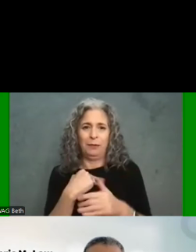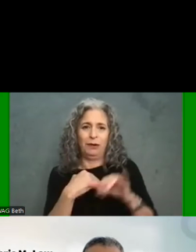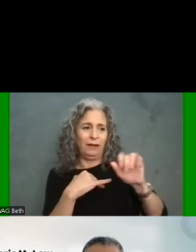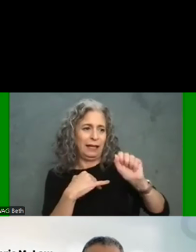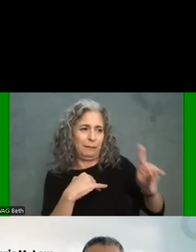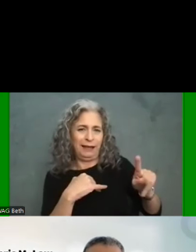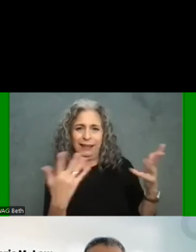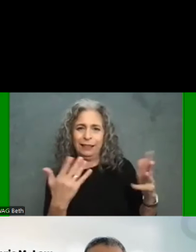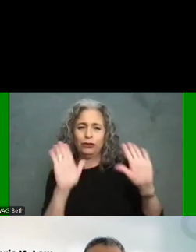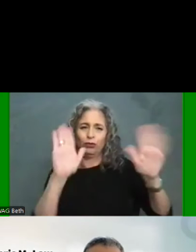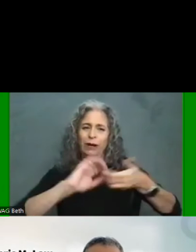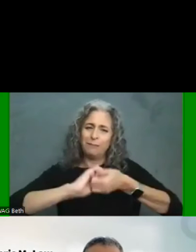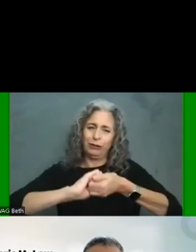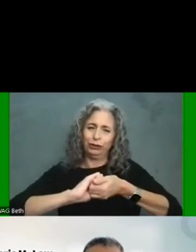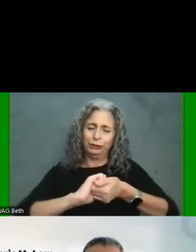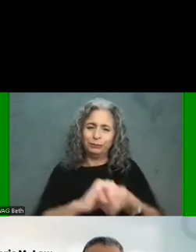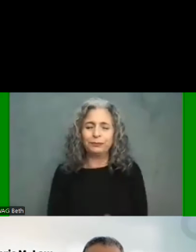have this partnership.